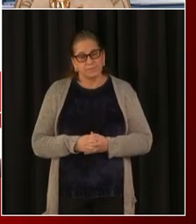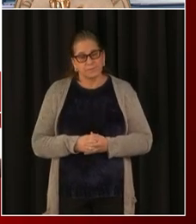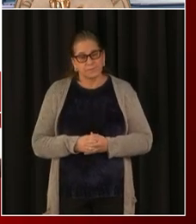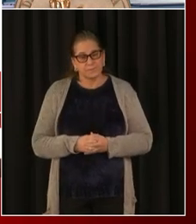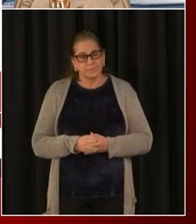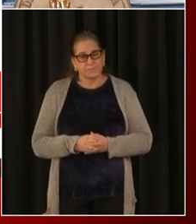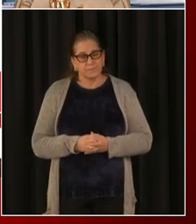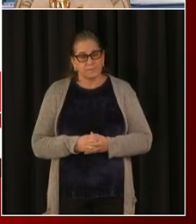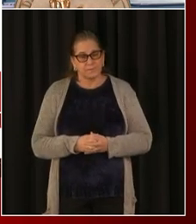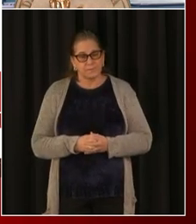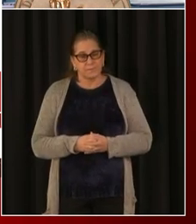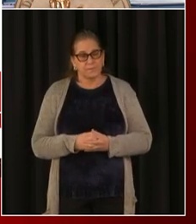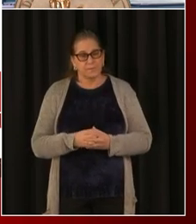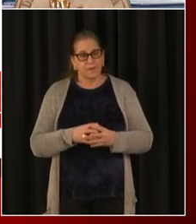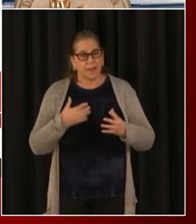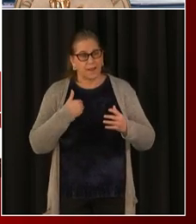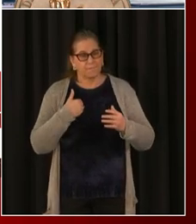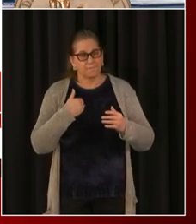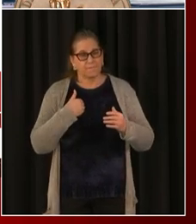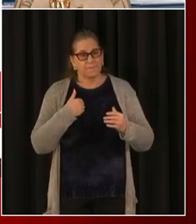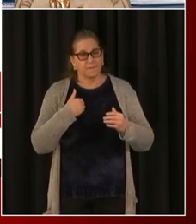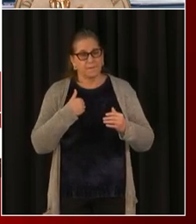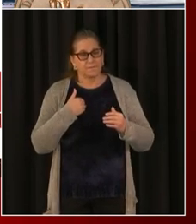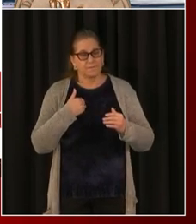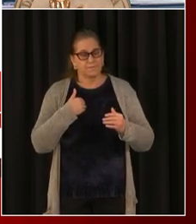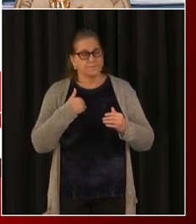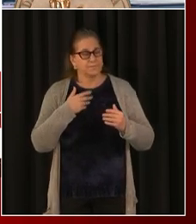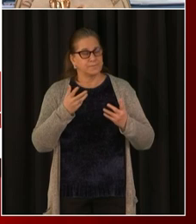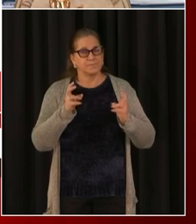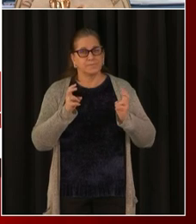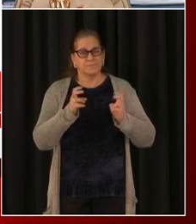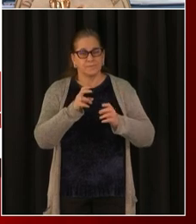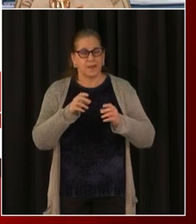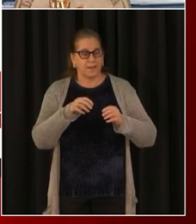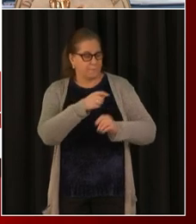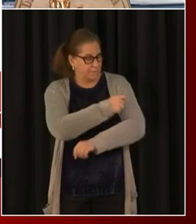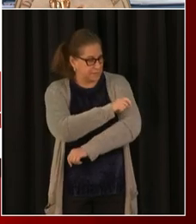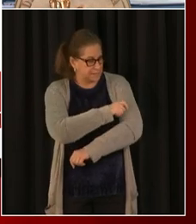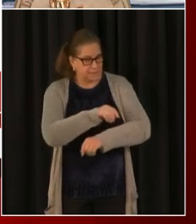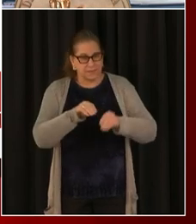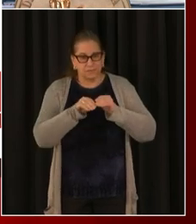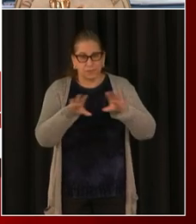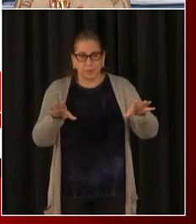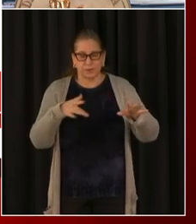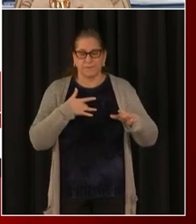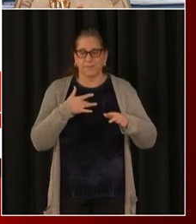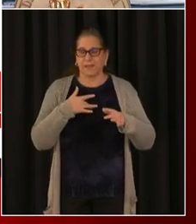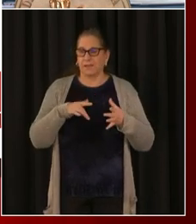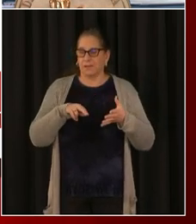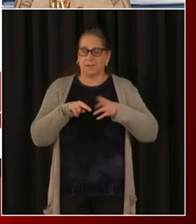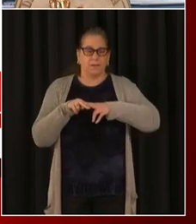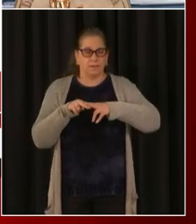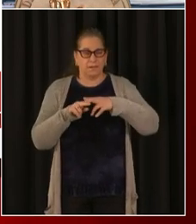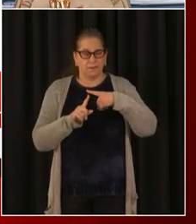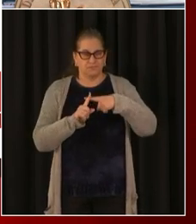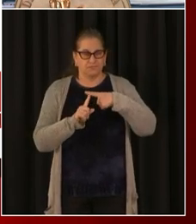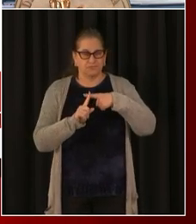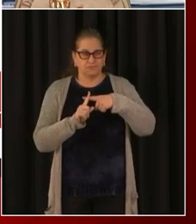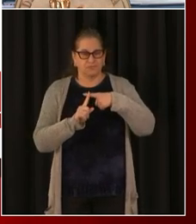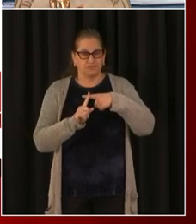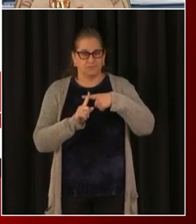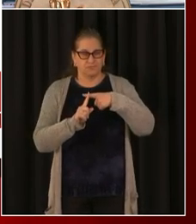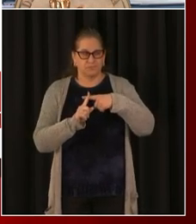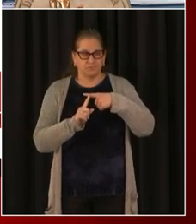switching to the more optimistic and hopeful part of the presentation, we know